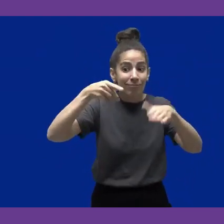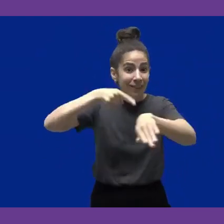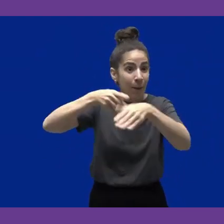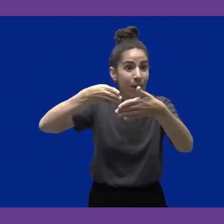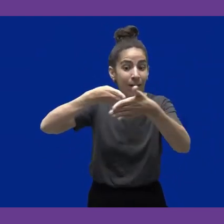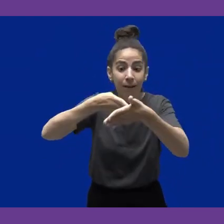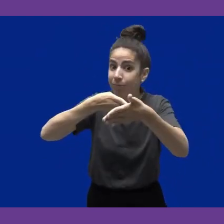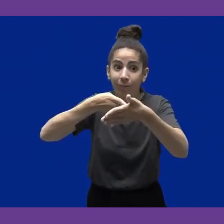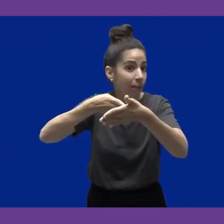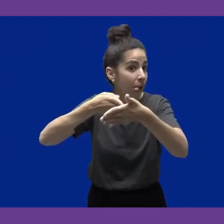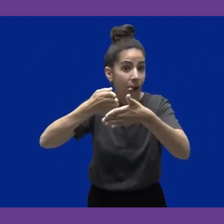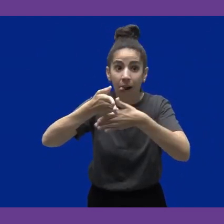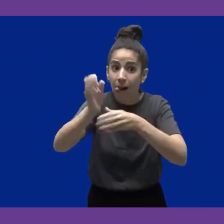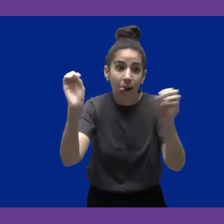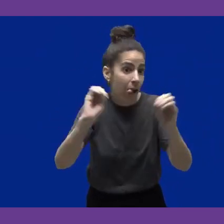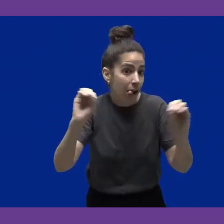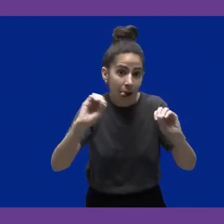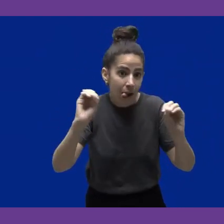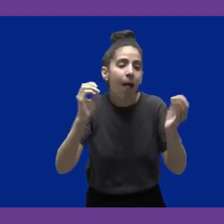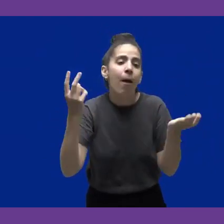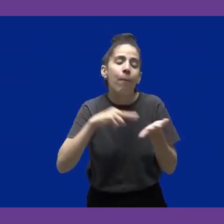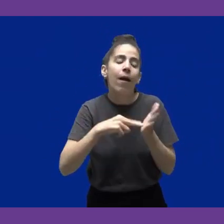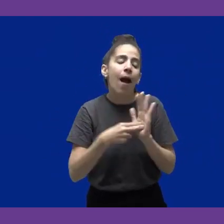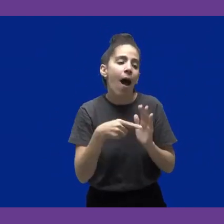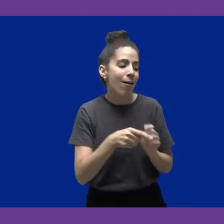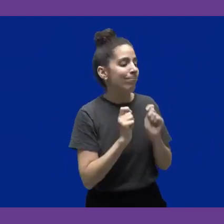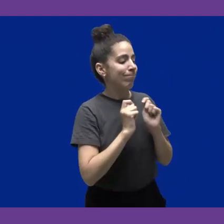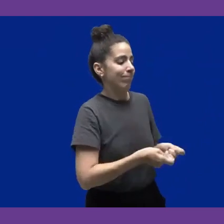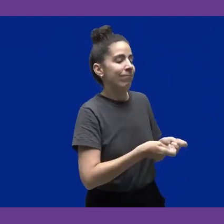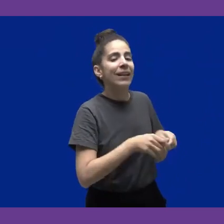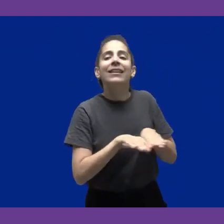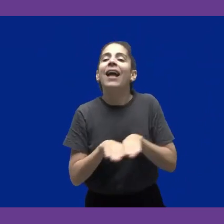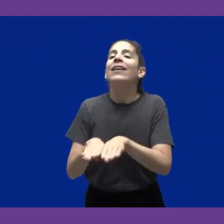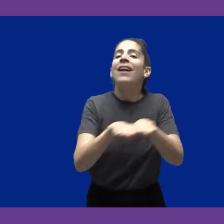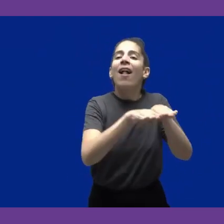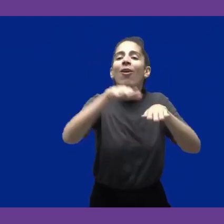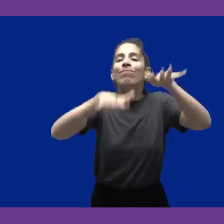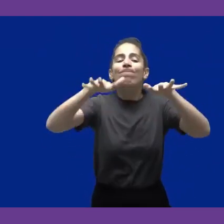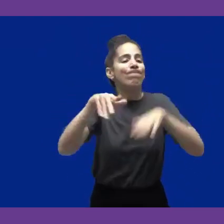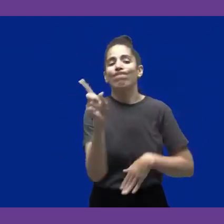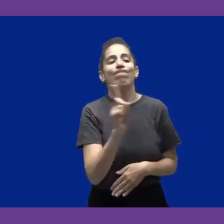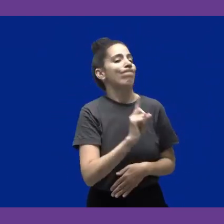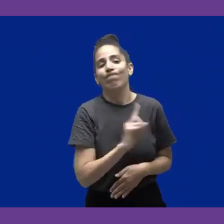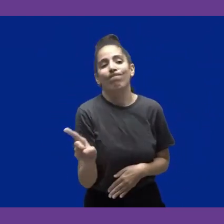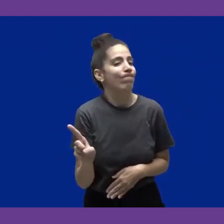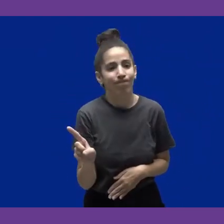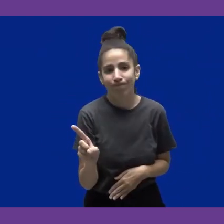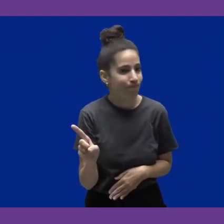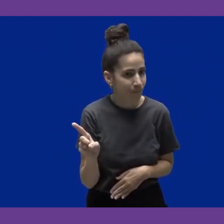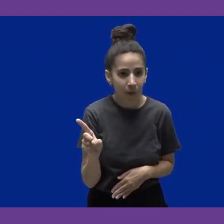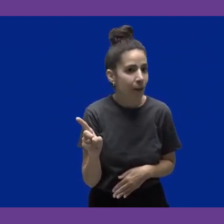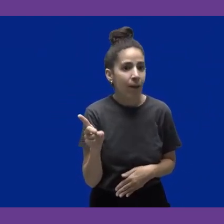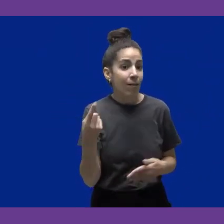if we don't fulfill that, the European Commission may adopt implementing acts establishing technical specifications. We will